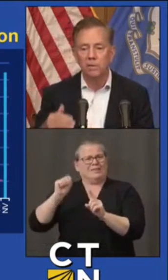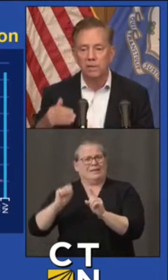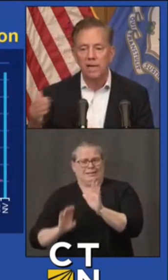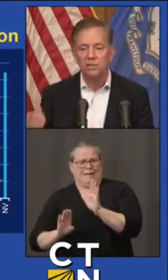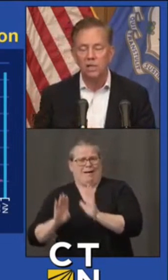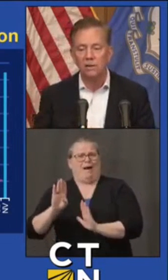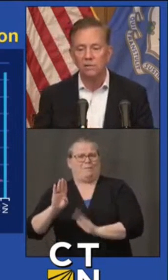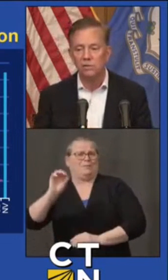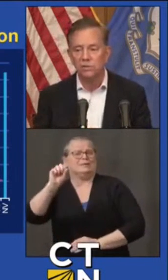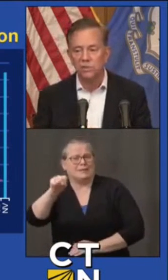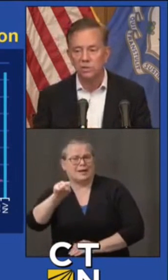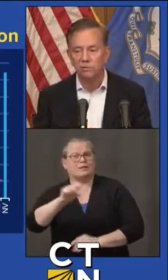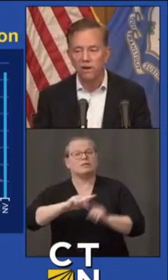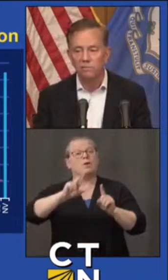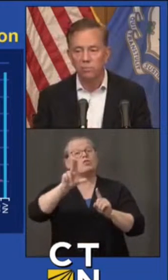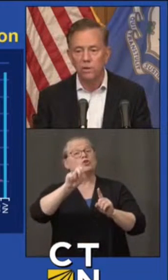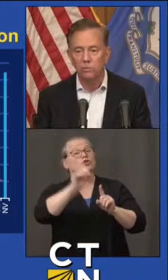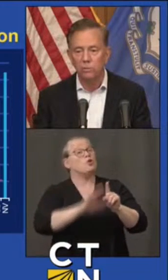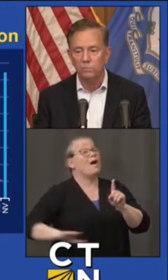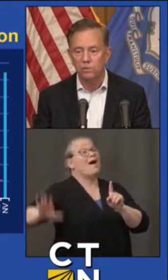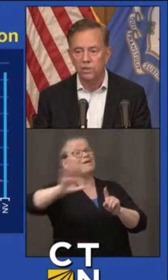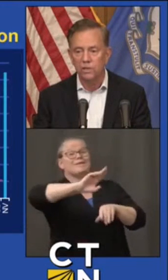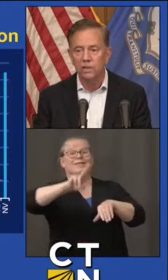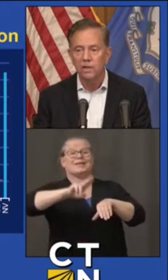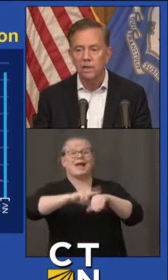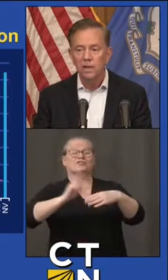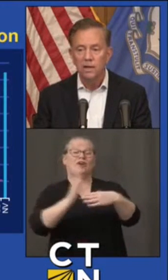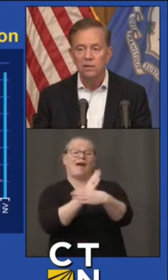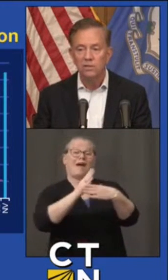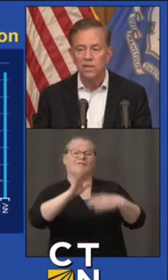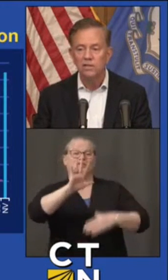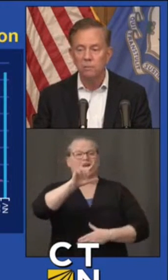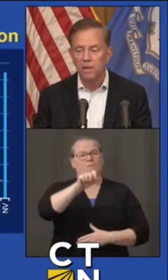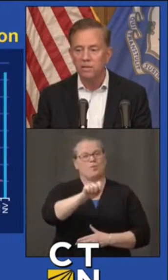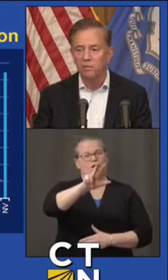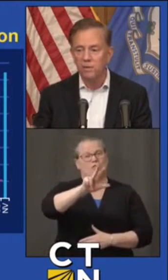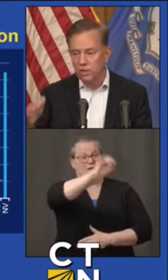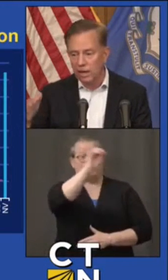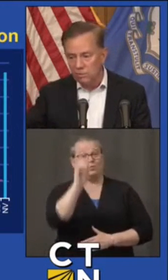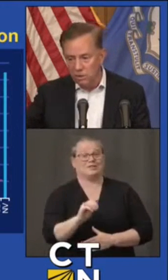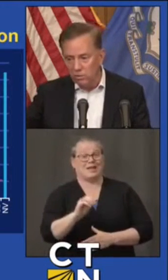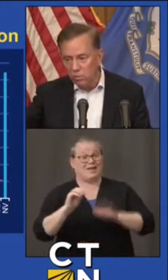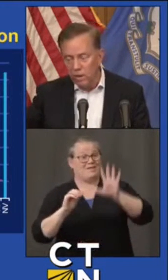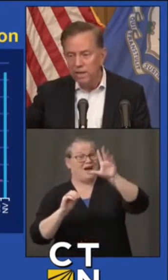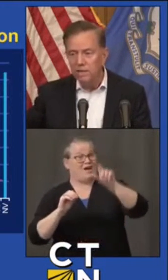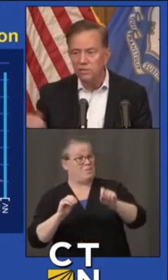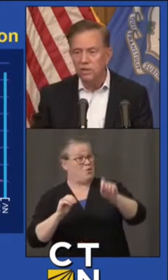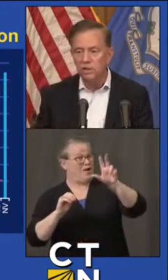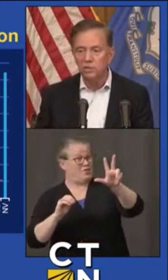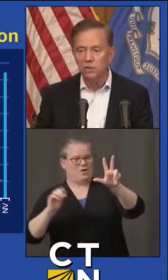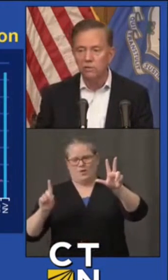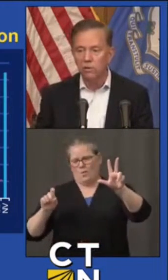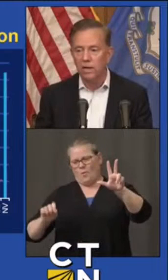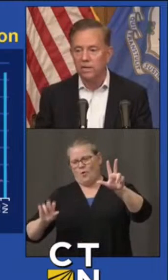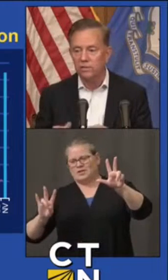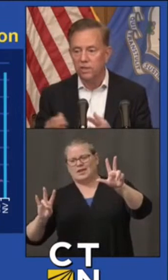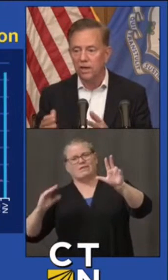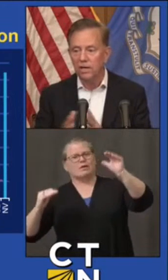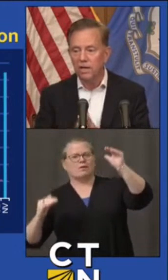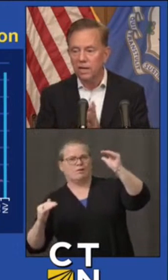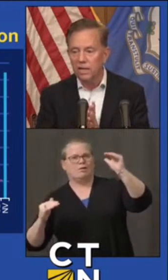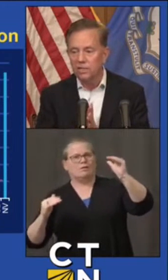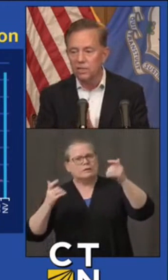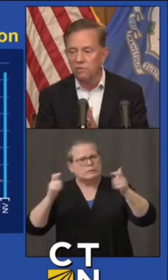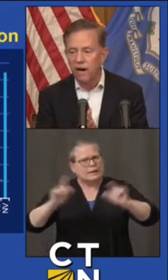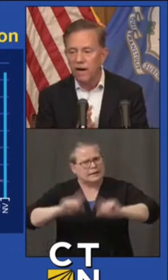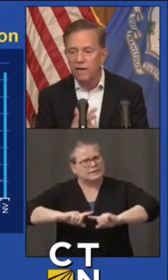amount. The national average, you can see, is 5.3%. And you can see it's a big difference. Out there on the right-hand side of the chart, if you can't see it, I